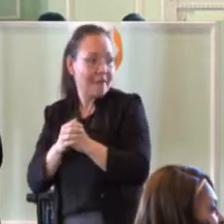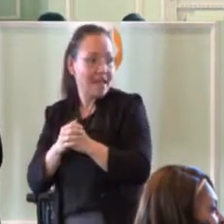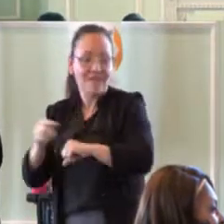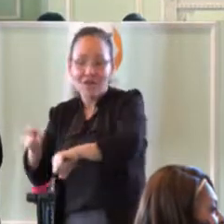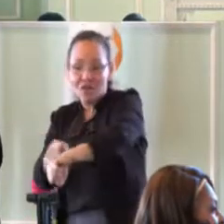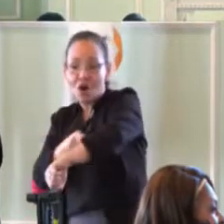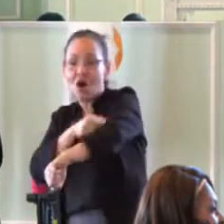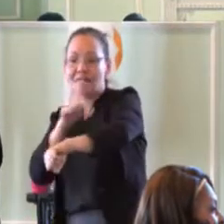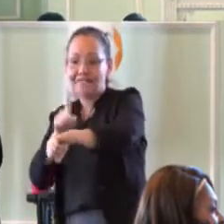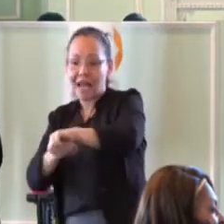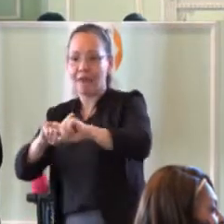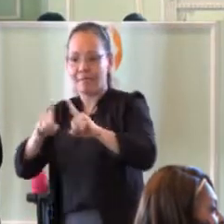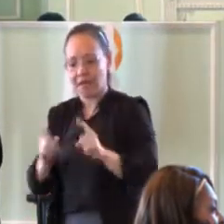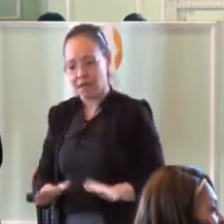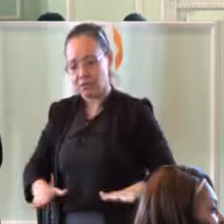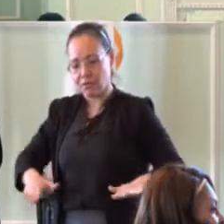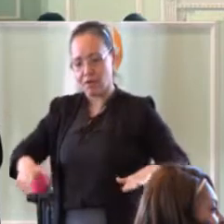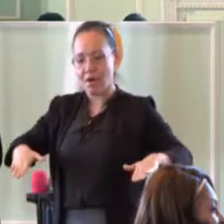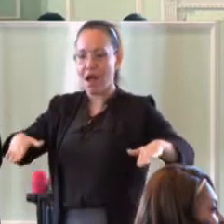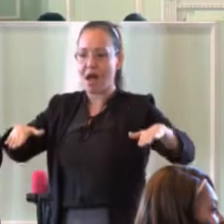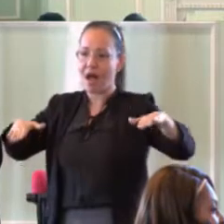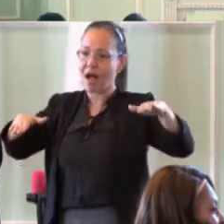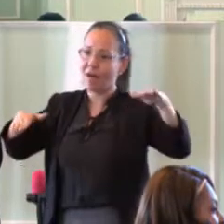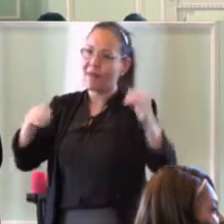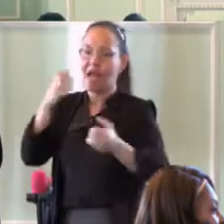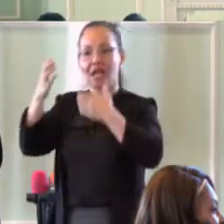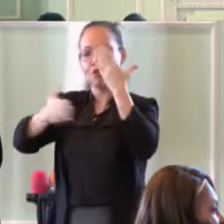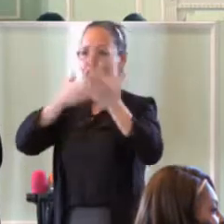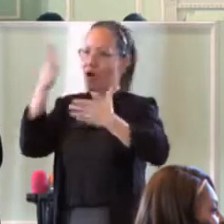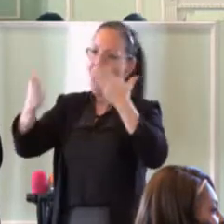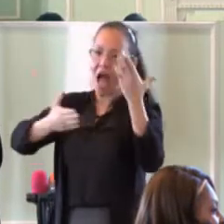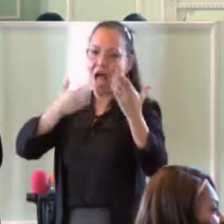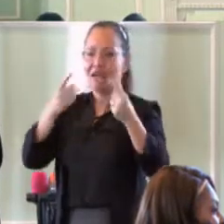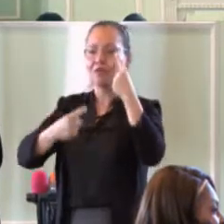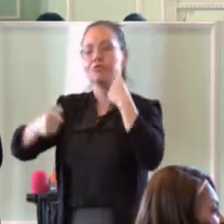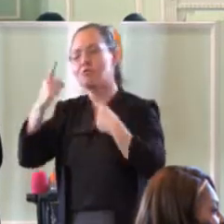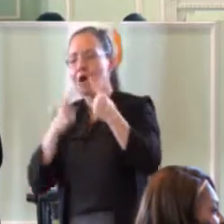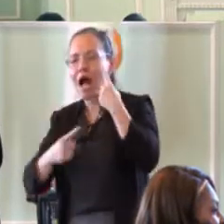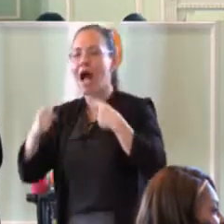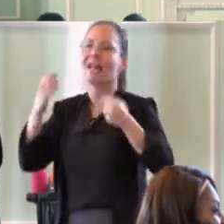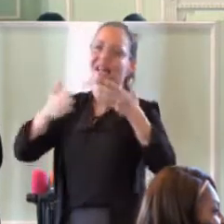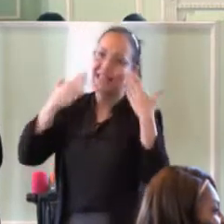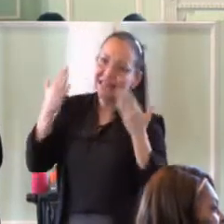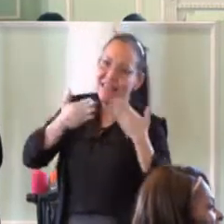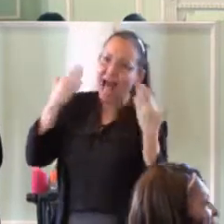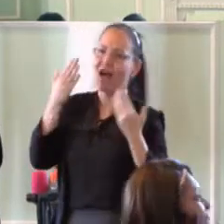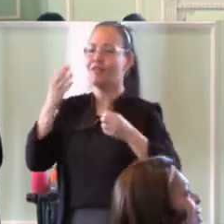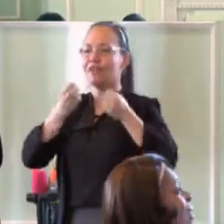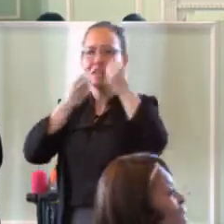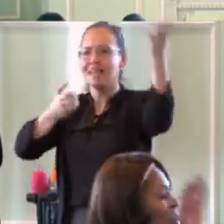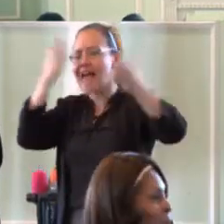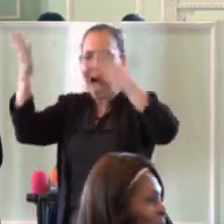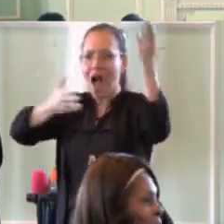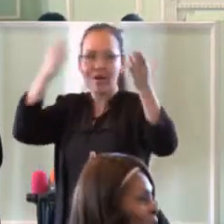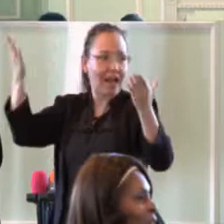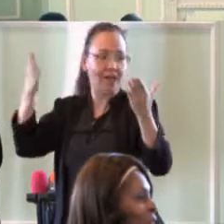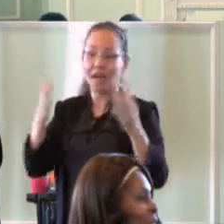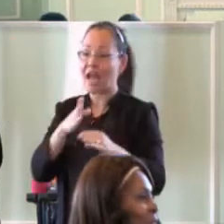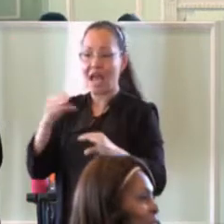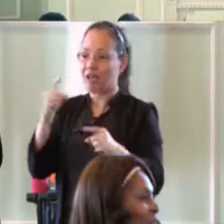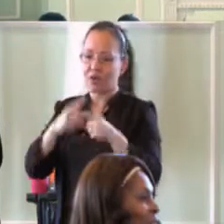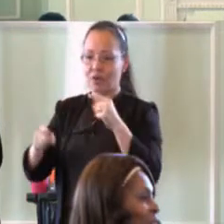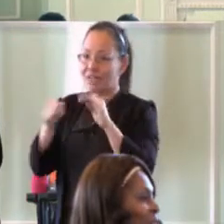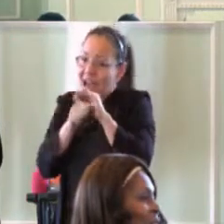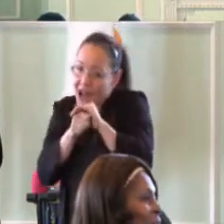got bigger and bigger. He cried louder and louder. He laughed louder and louder. So they couldn't hide him anymore.